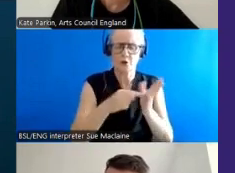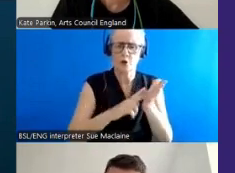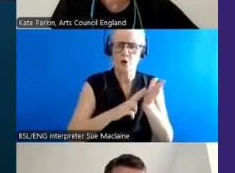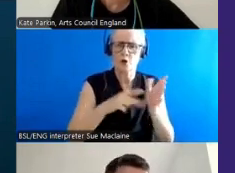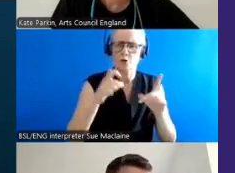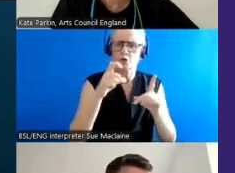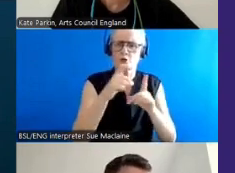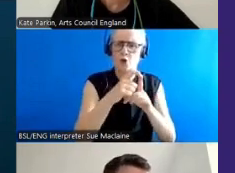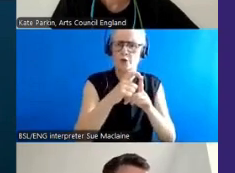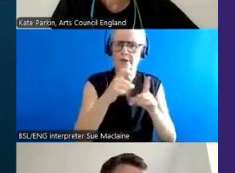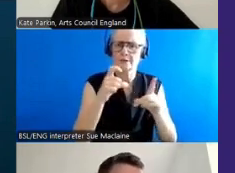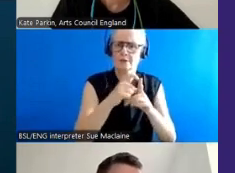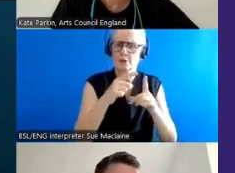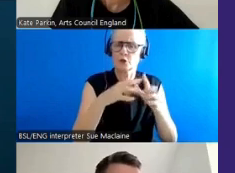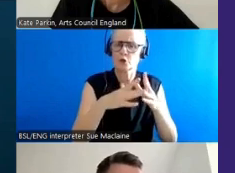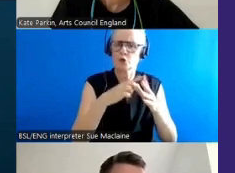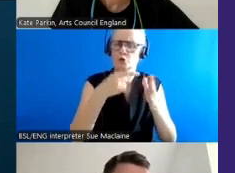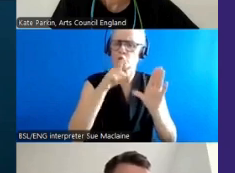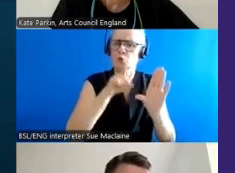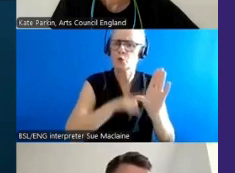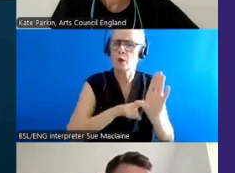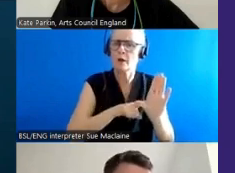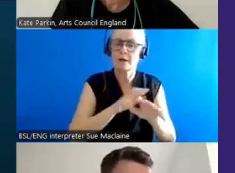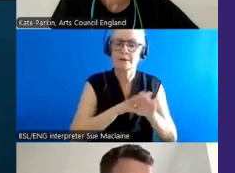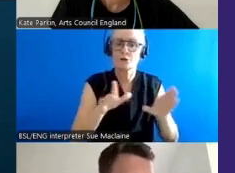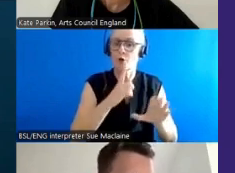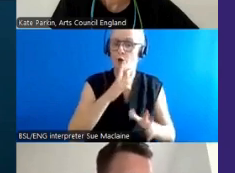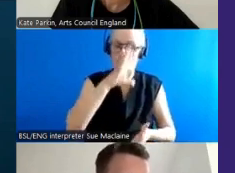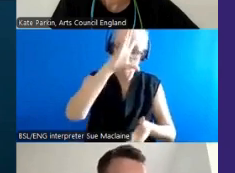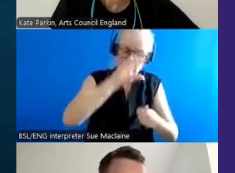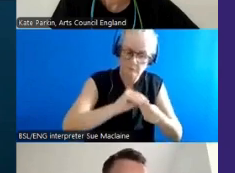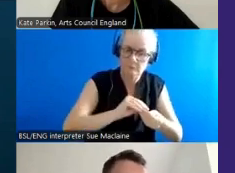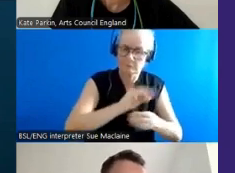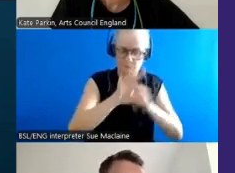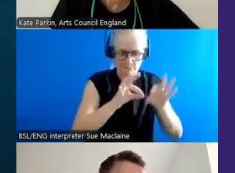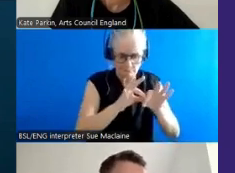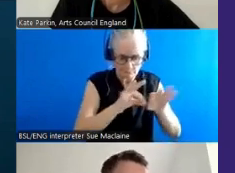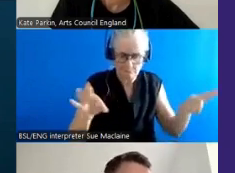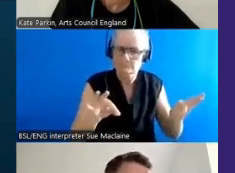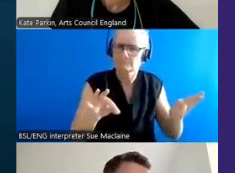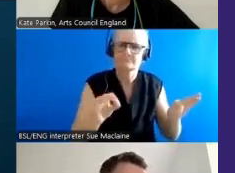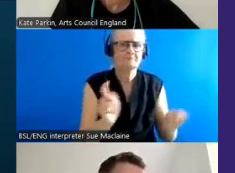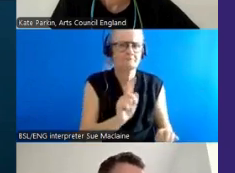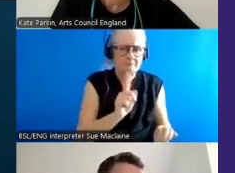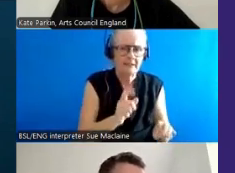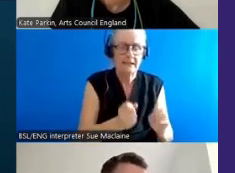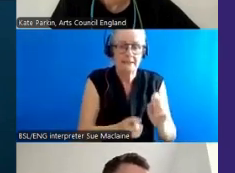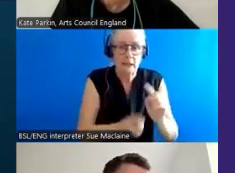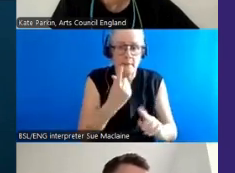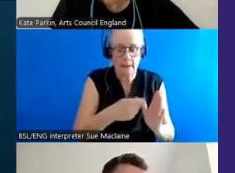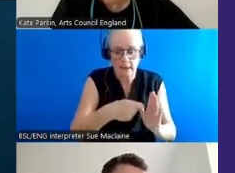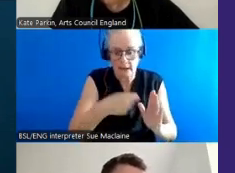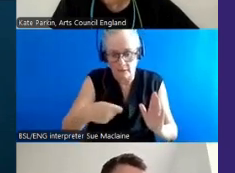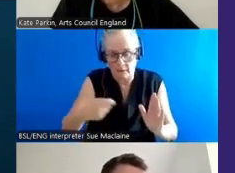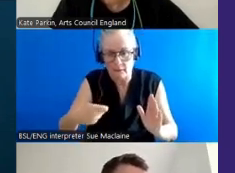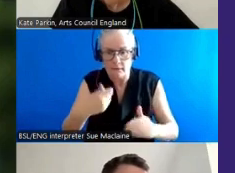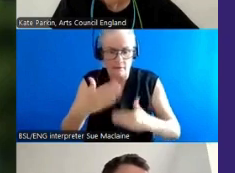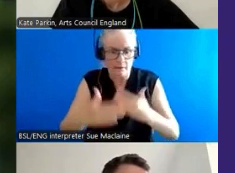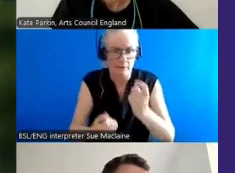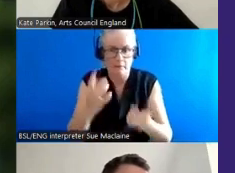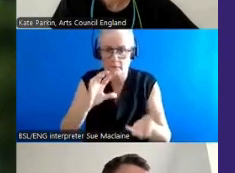future developments to think about, and we're keen to hear from participants on this call about what they might be from their